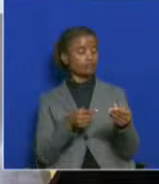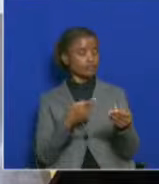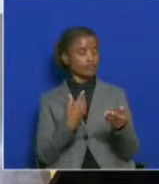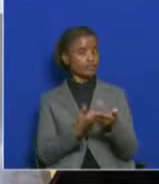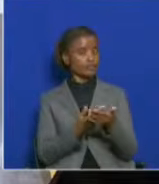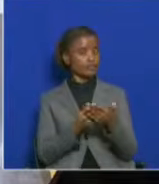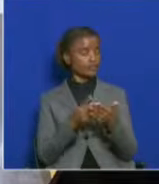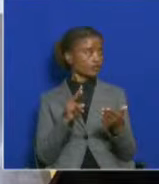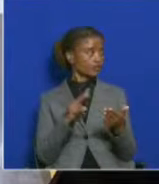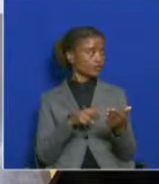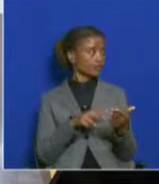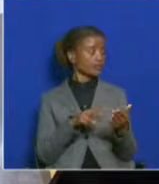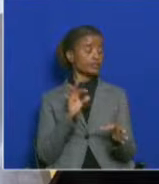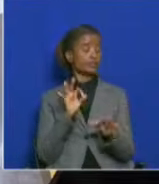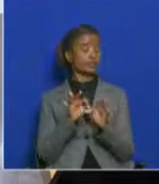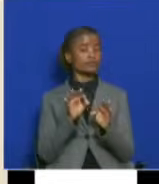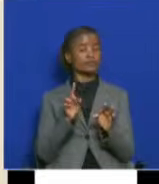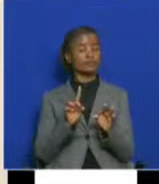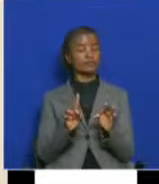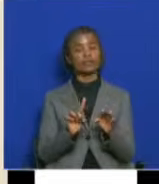annexure TN13,